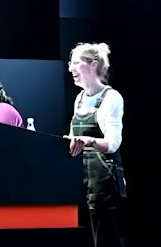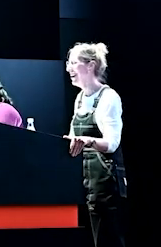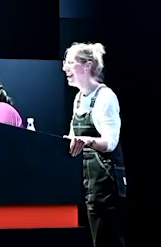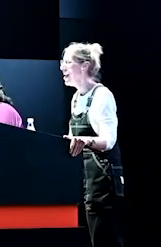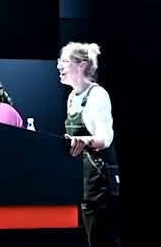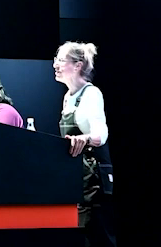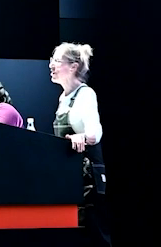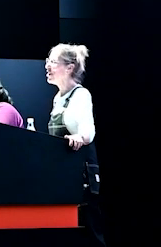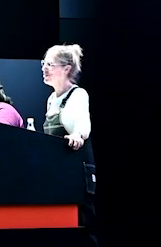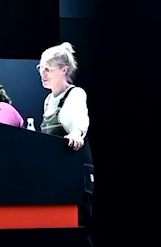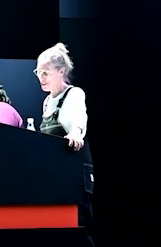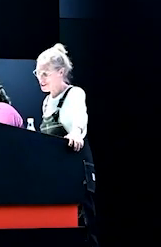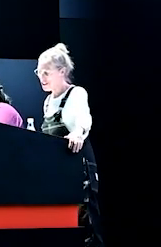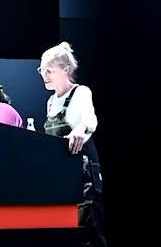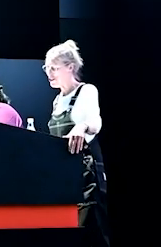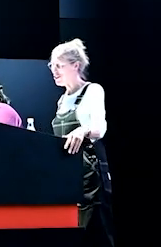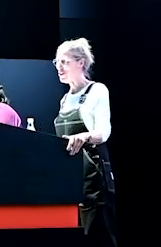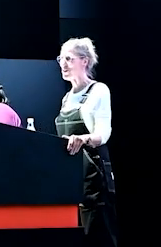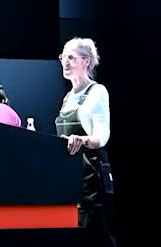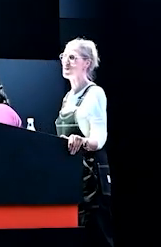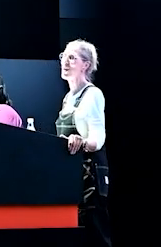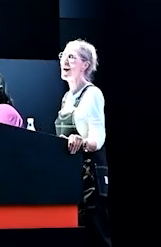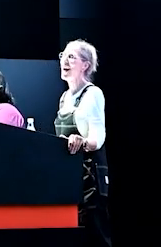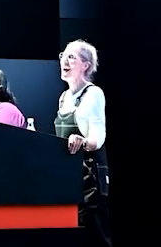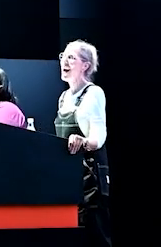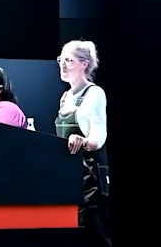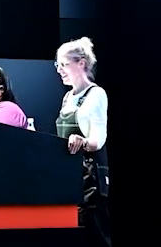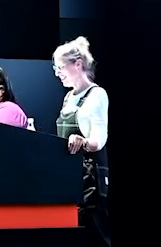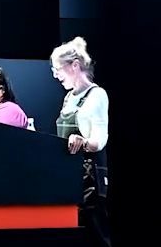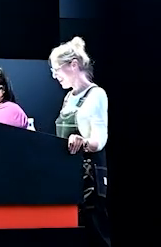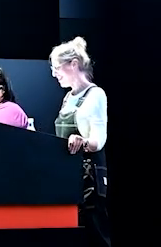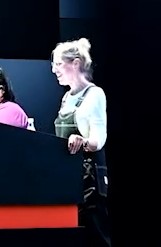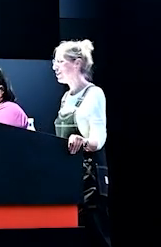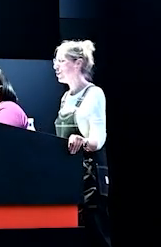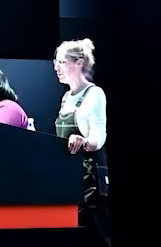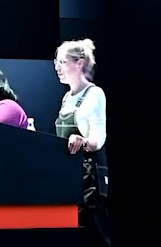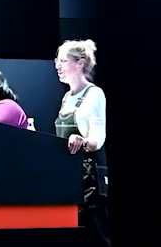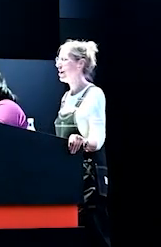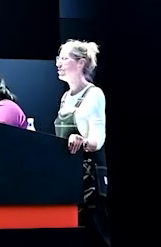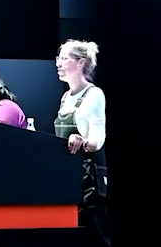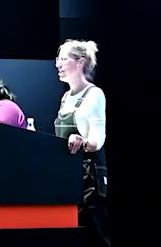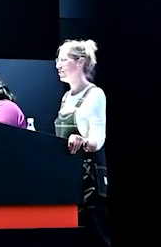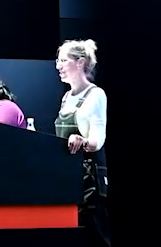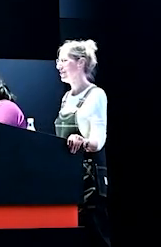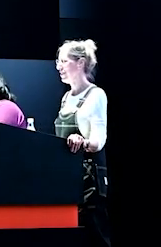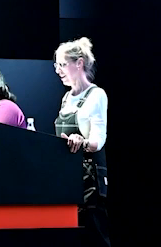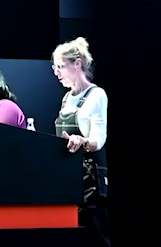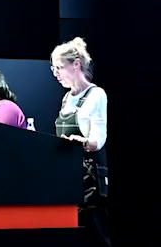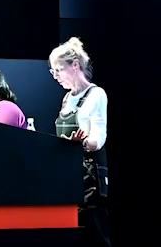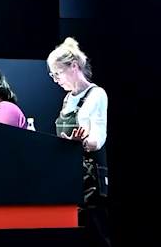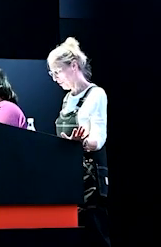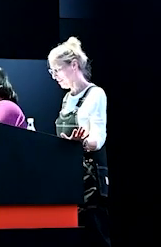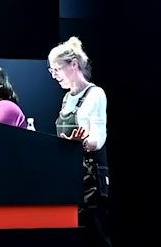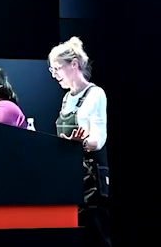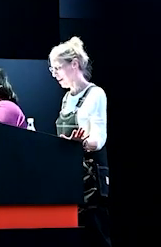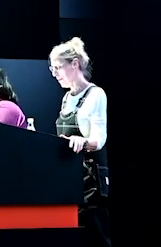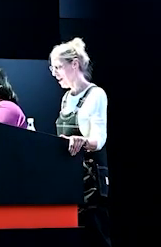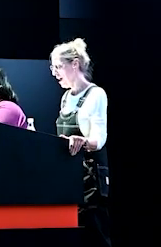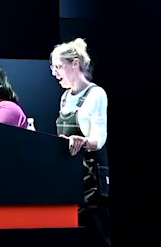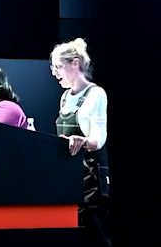with. It's difficult to protect a logo that changes all